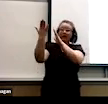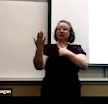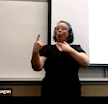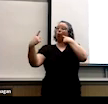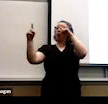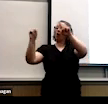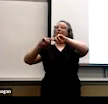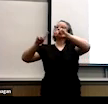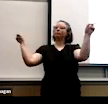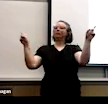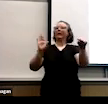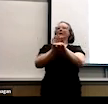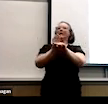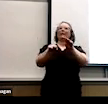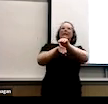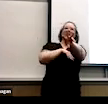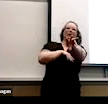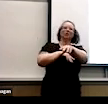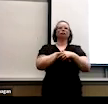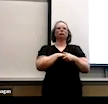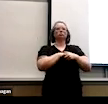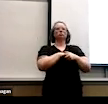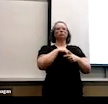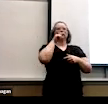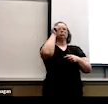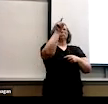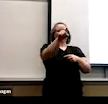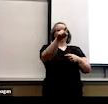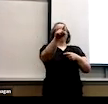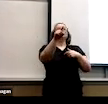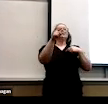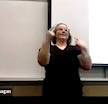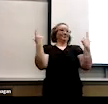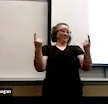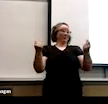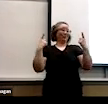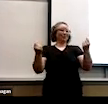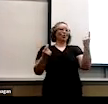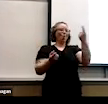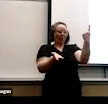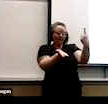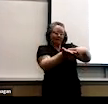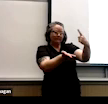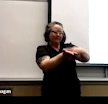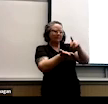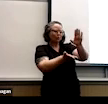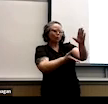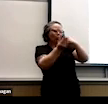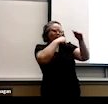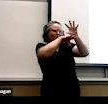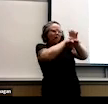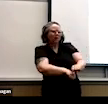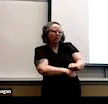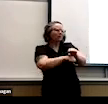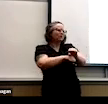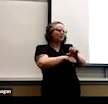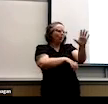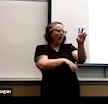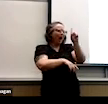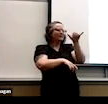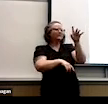for everything. That's a long word. I just want the stamp, Mediterranean diet. Keep your systolic blood pressure less than